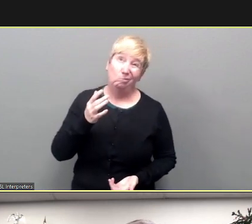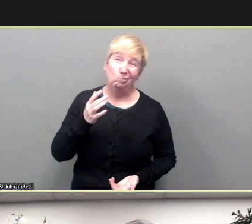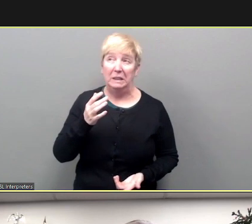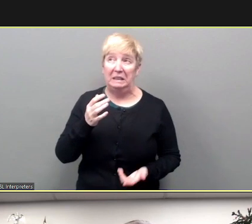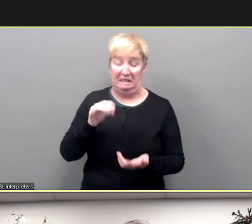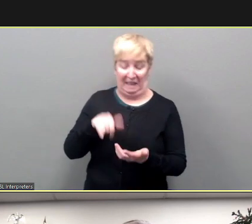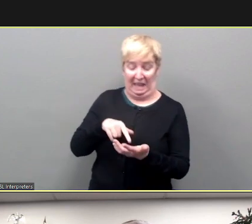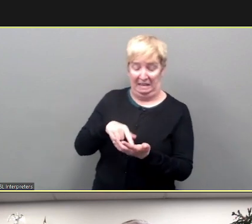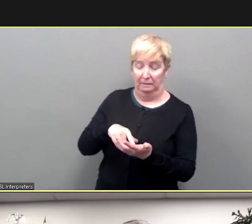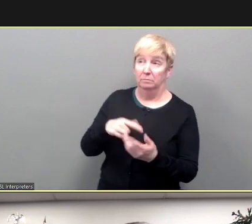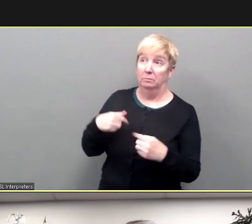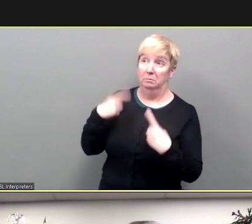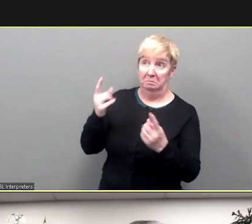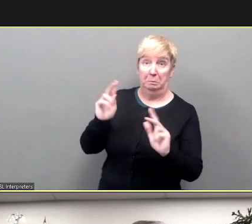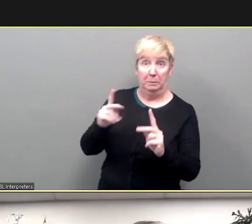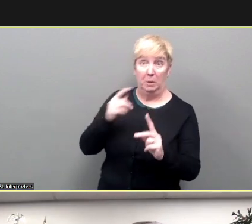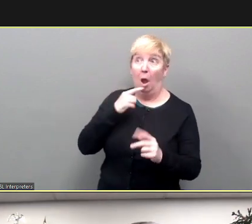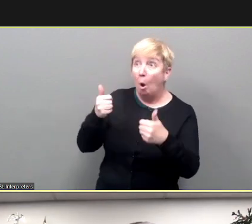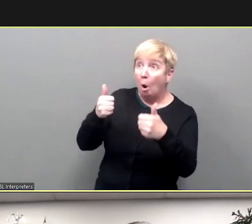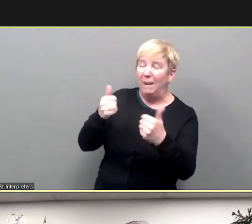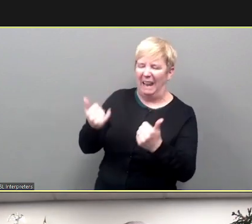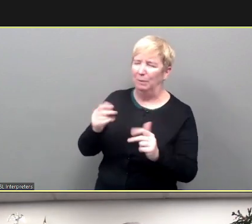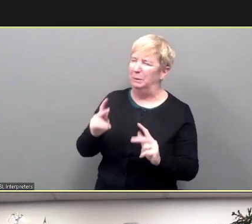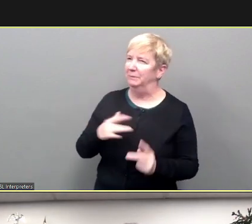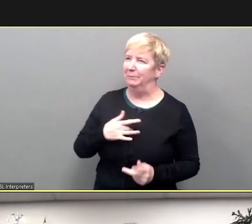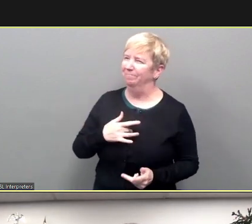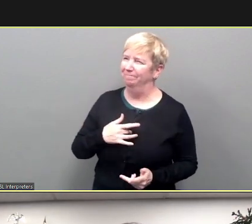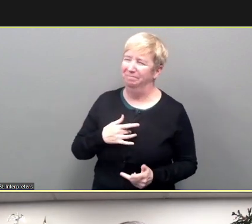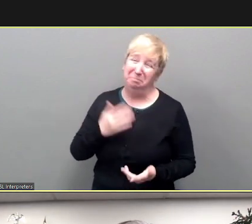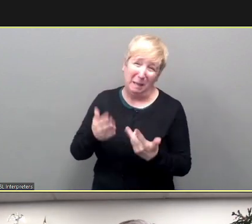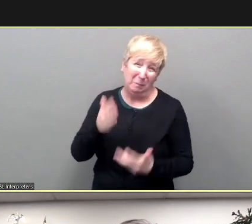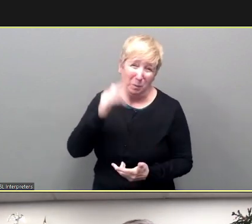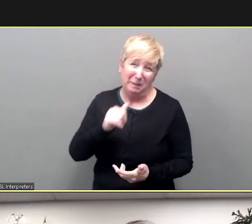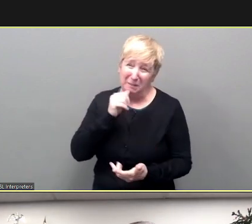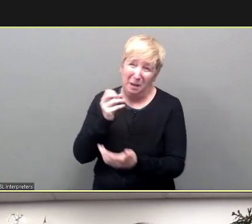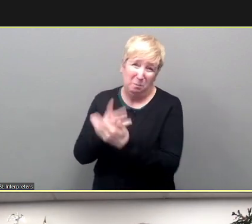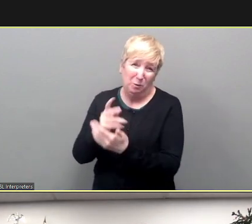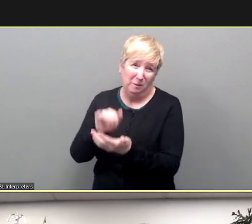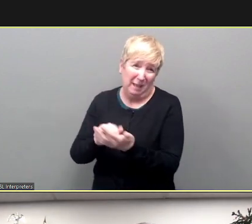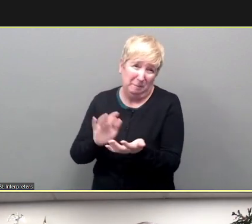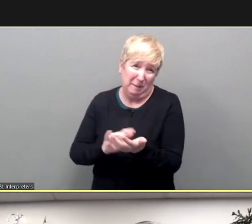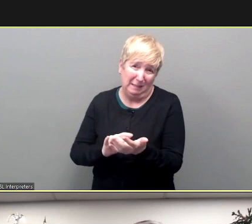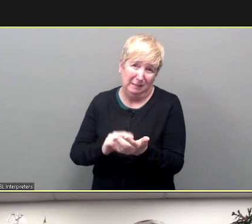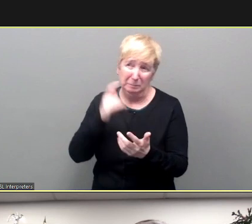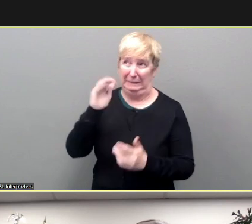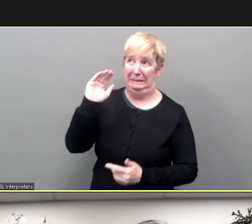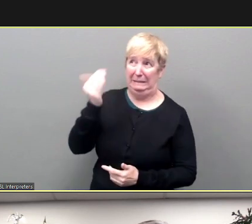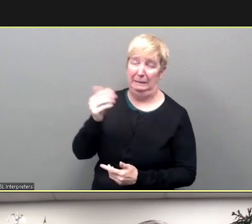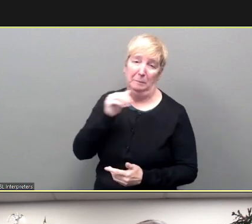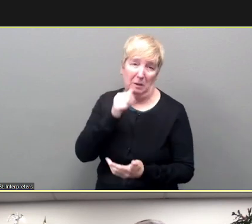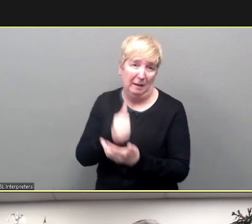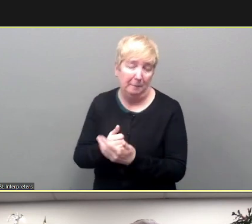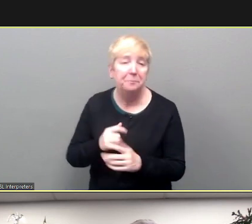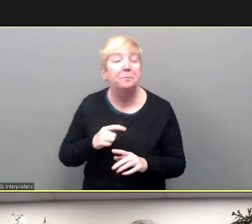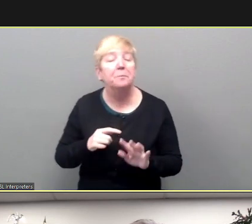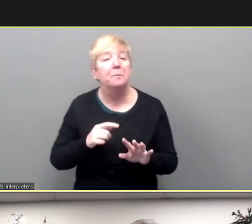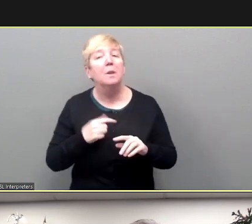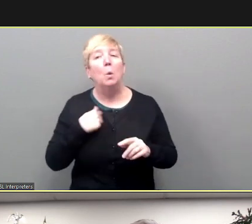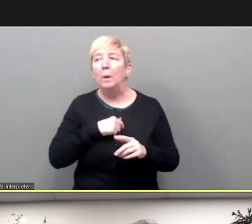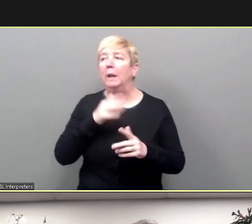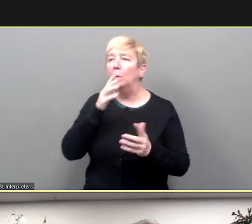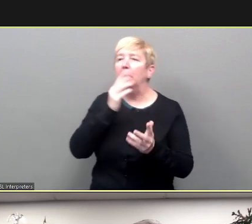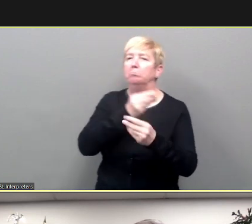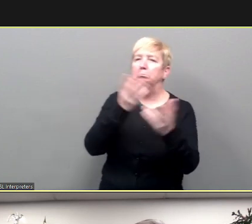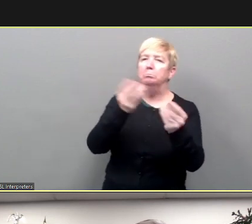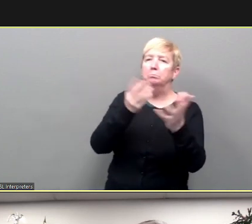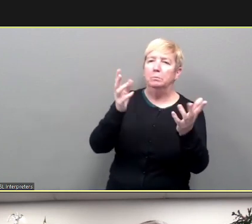dropped dramatically. But we'll let you know when these medications become available, where they're available. Right now, when the oral agents